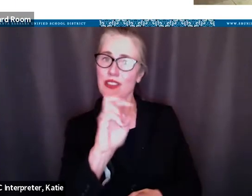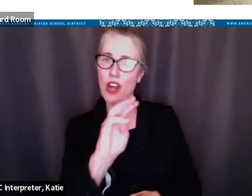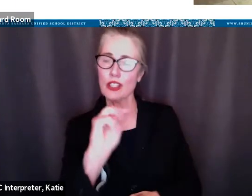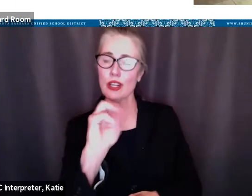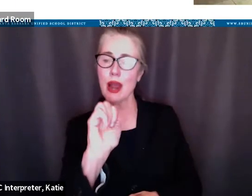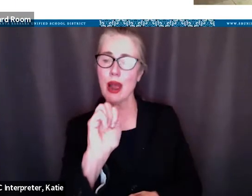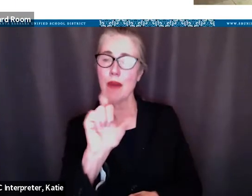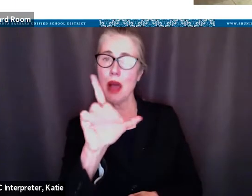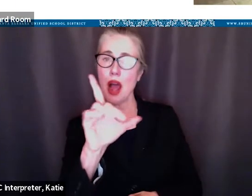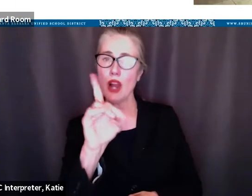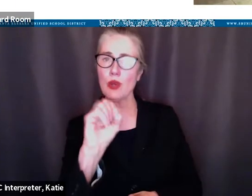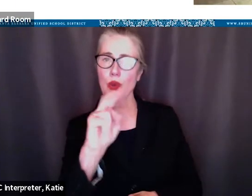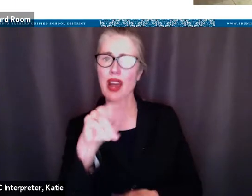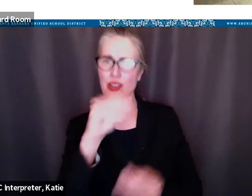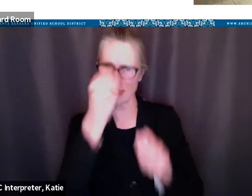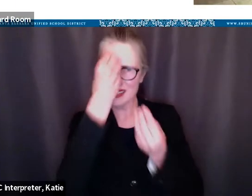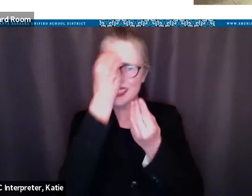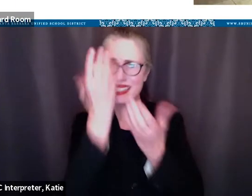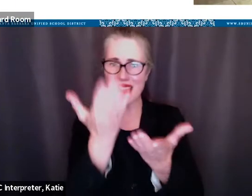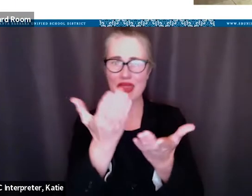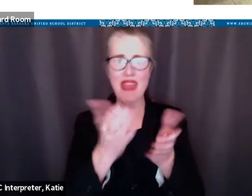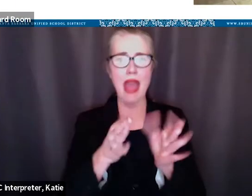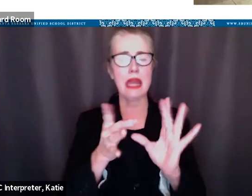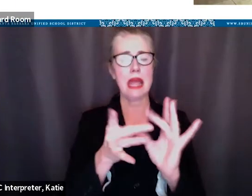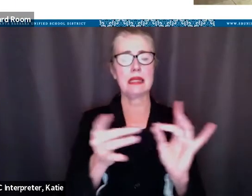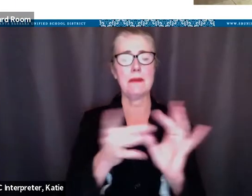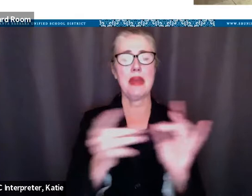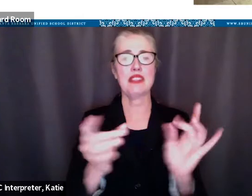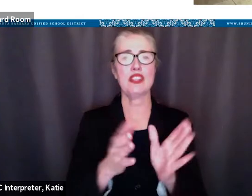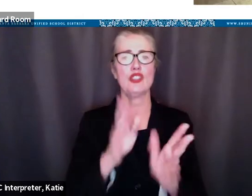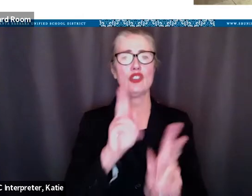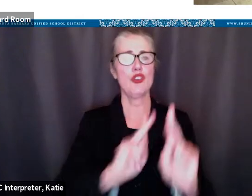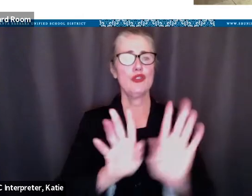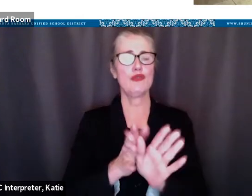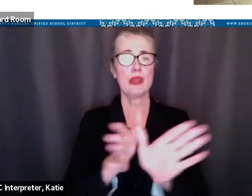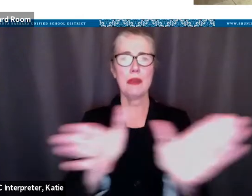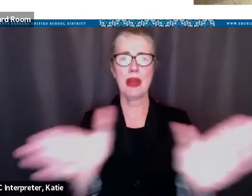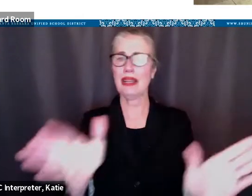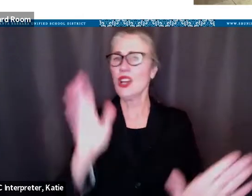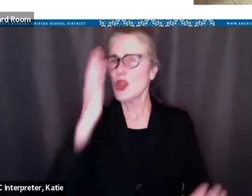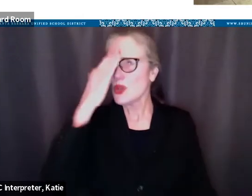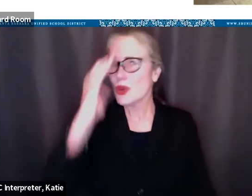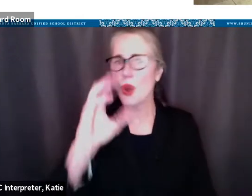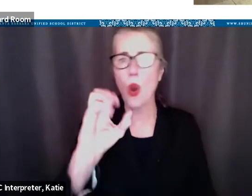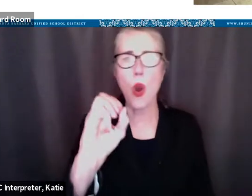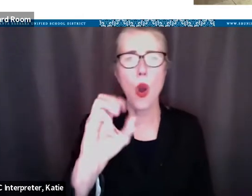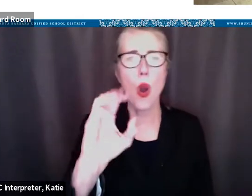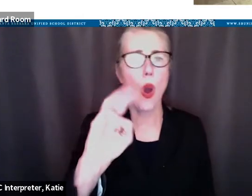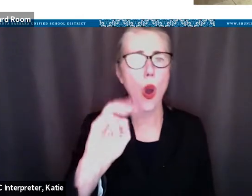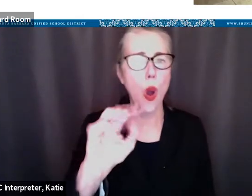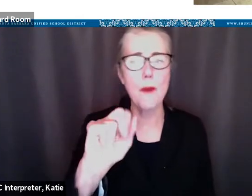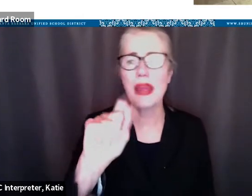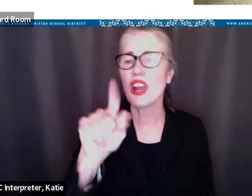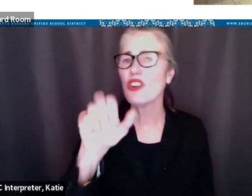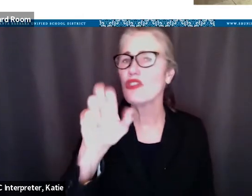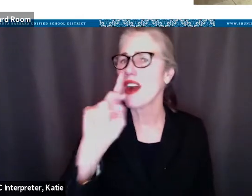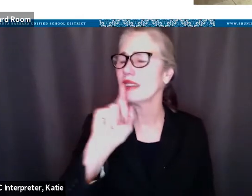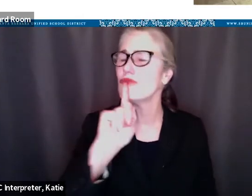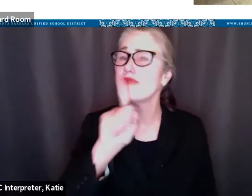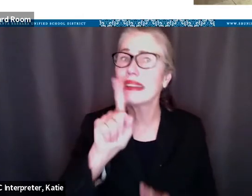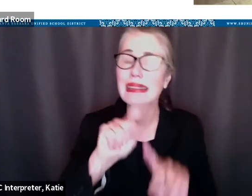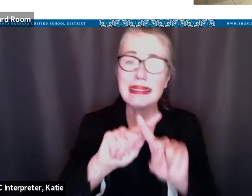that you know everything is different with omicron so we have to again think differently